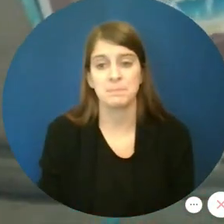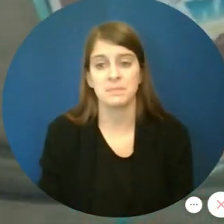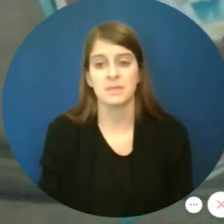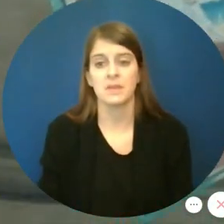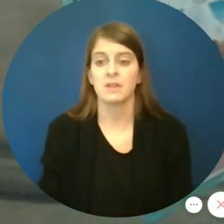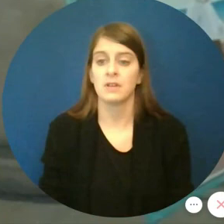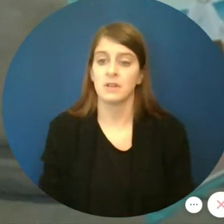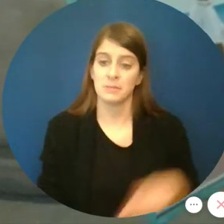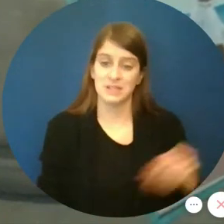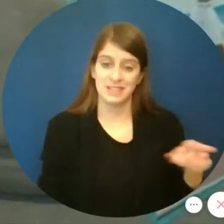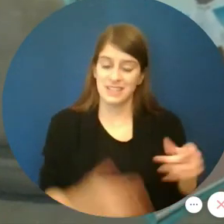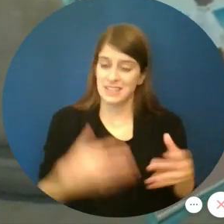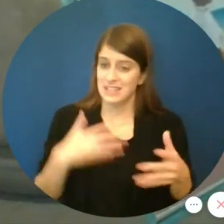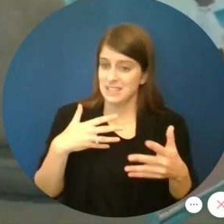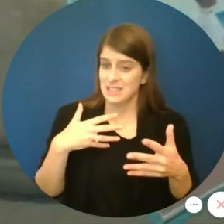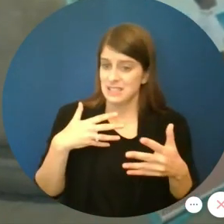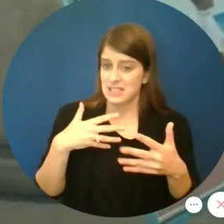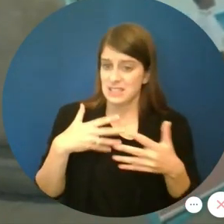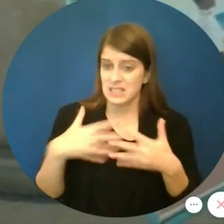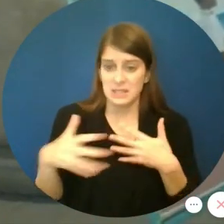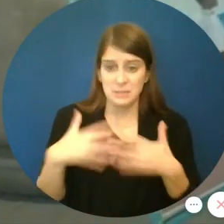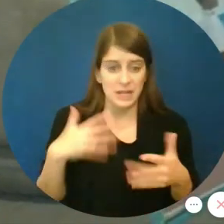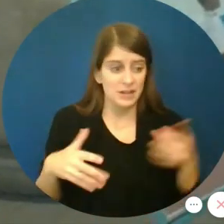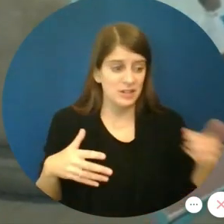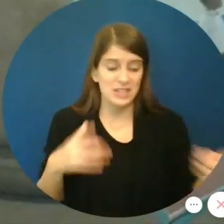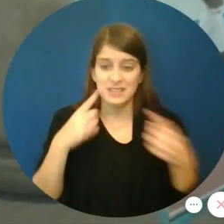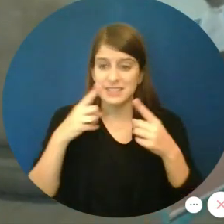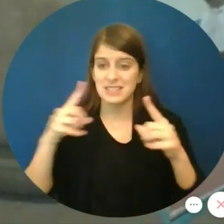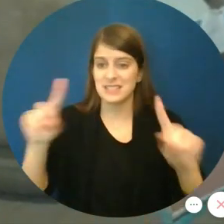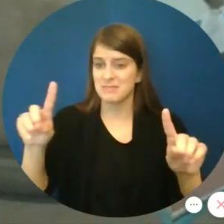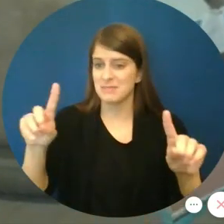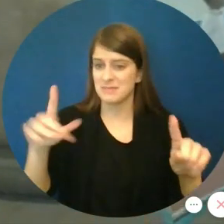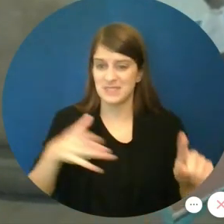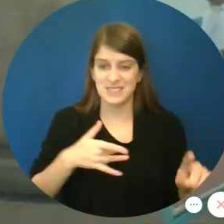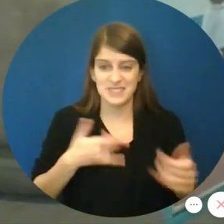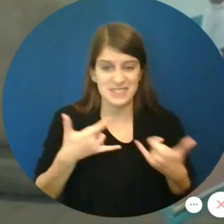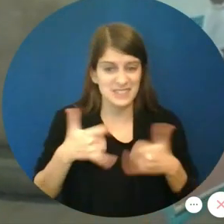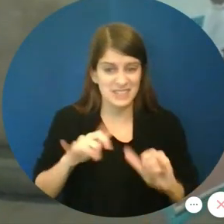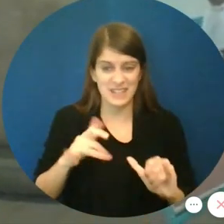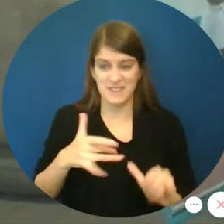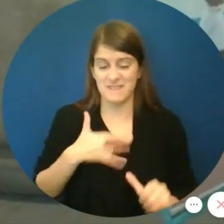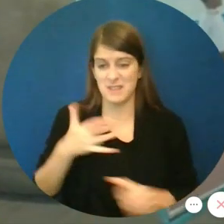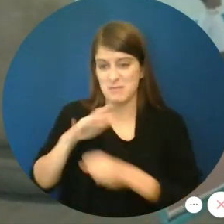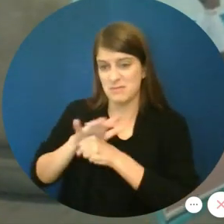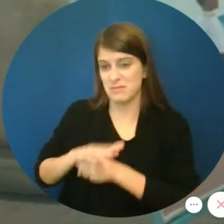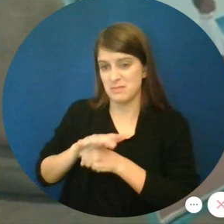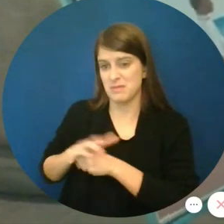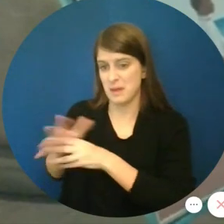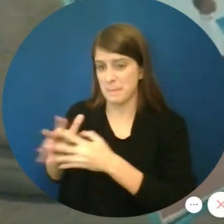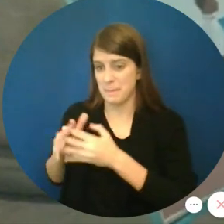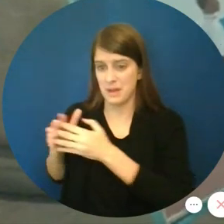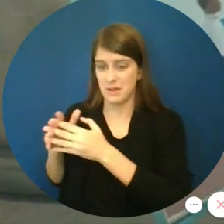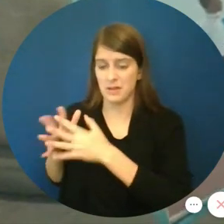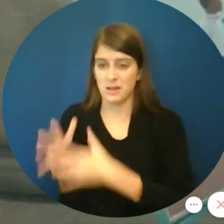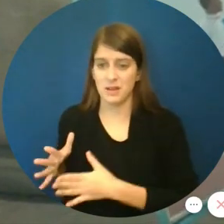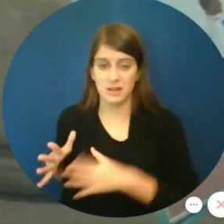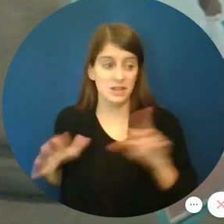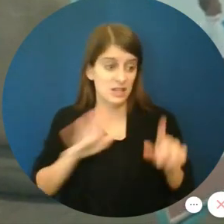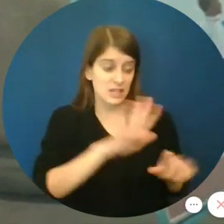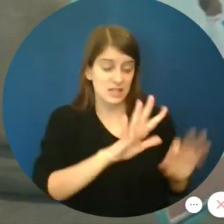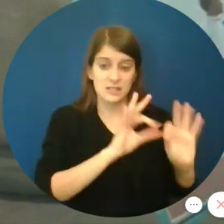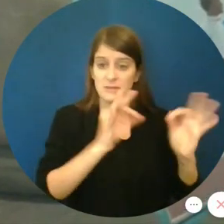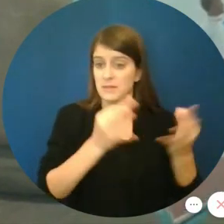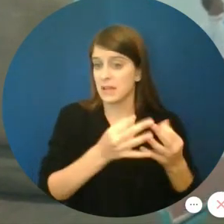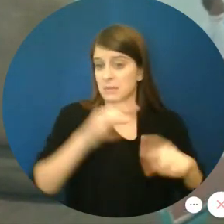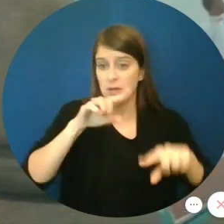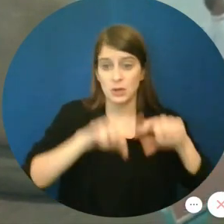Despite his accomplishments, Ernest felt increasingly stifled in the United States. His family was not welcome with him in Massachusetts because of the